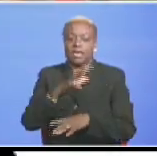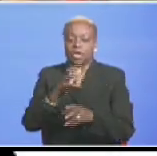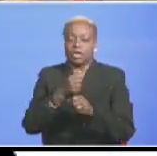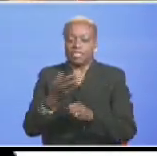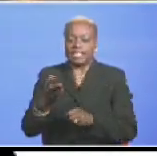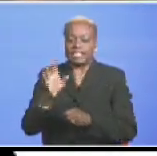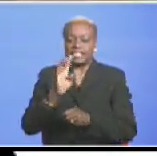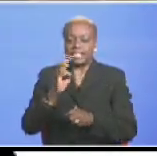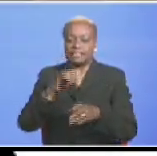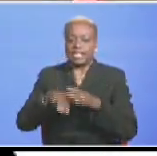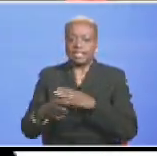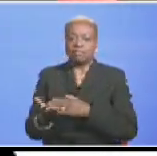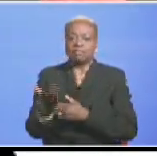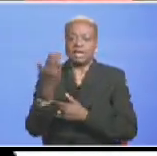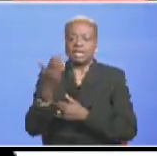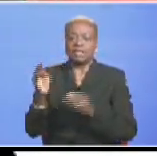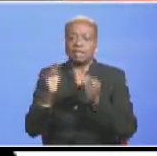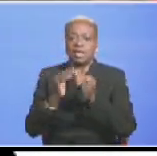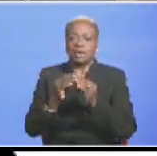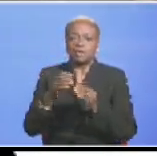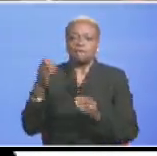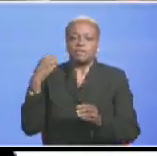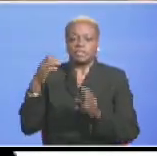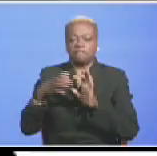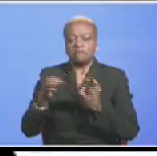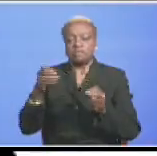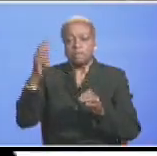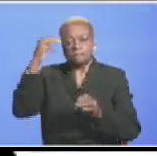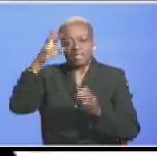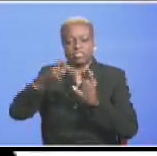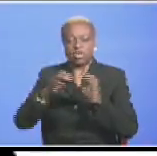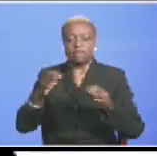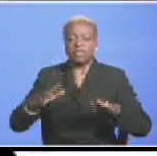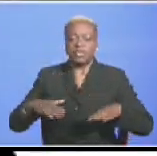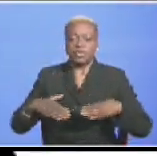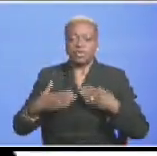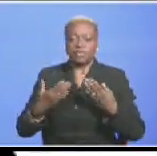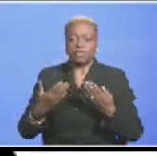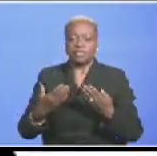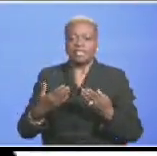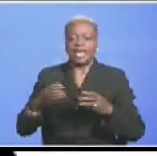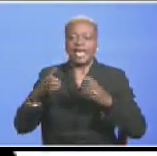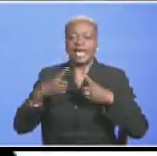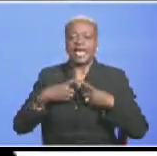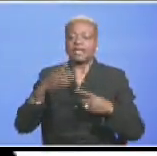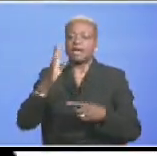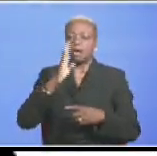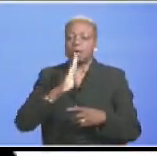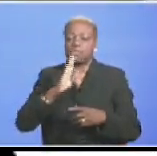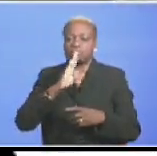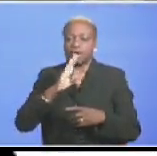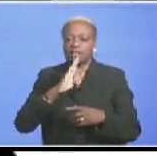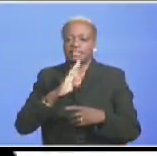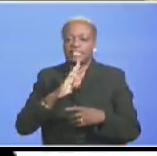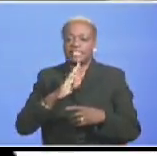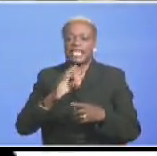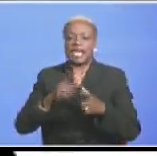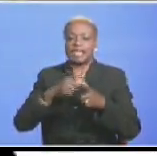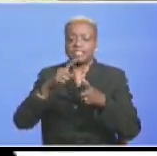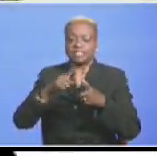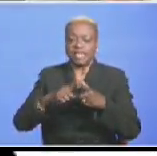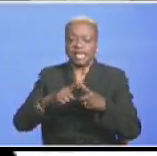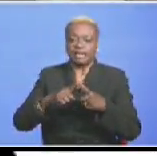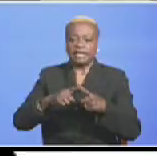the morning, where they met with officials from the Ministry of Youth as well as island administrators before having a brief breakfast at the unique village resort before departing